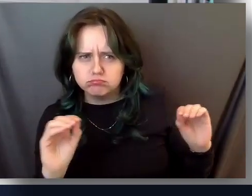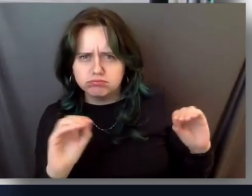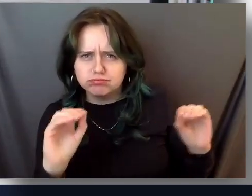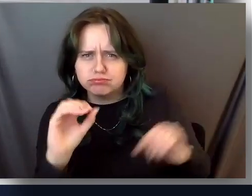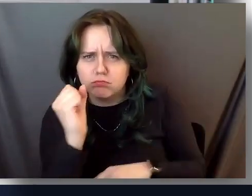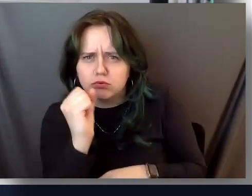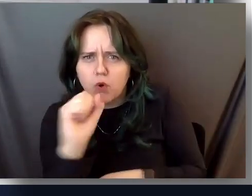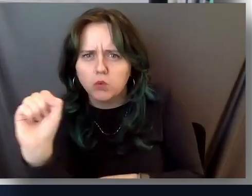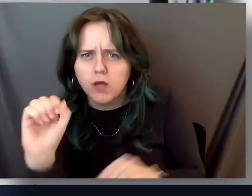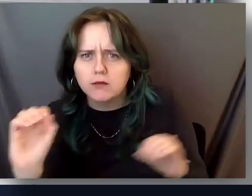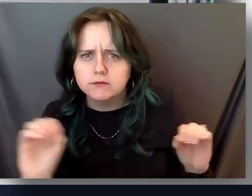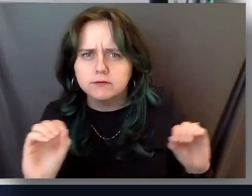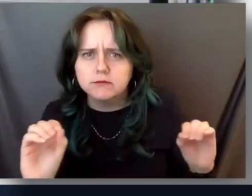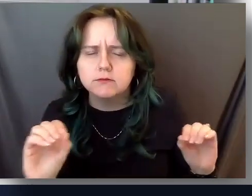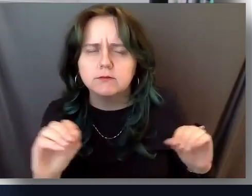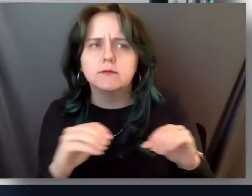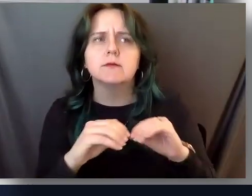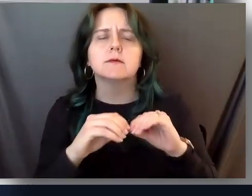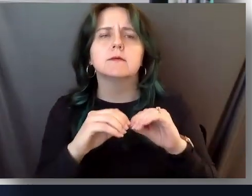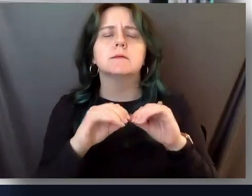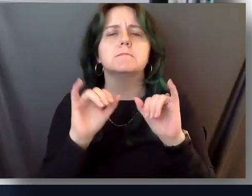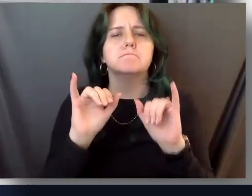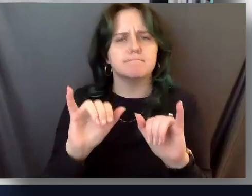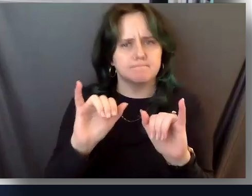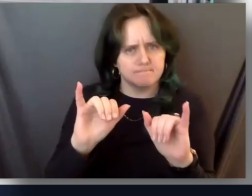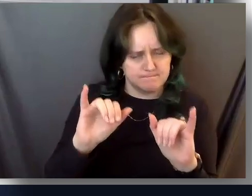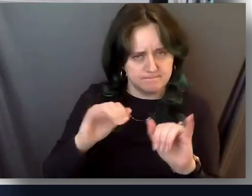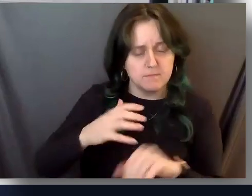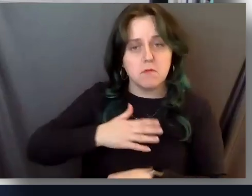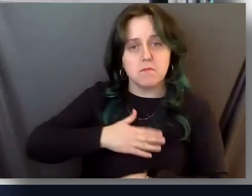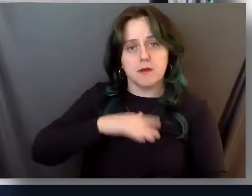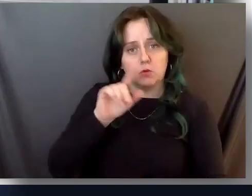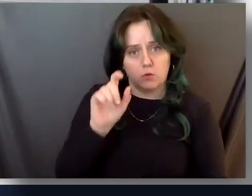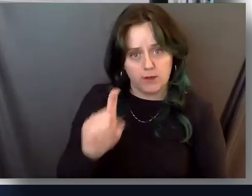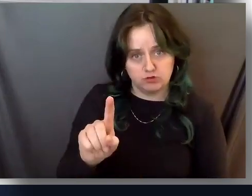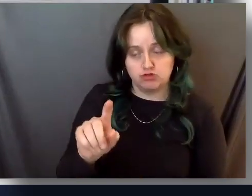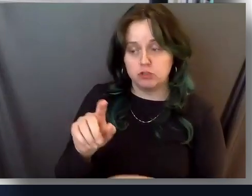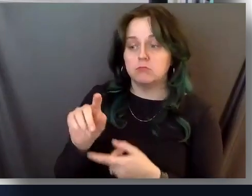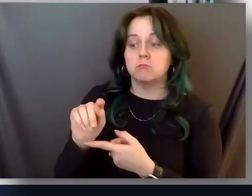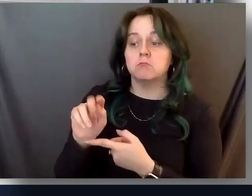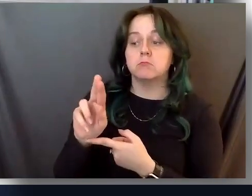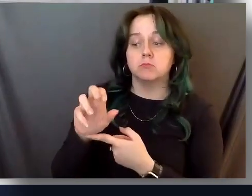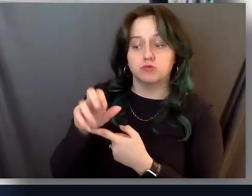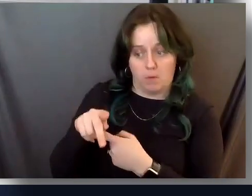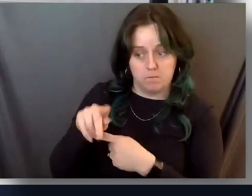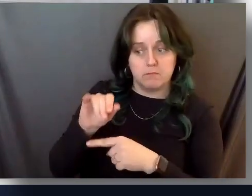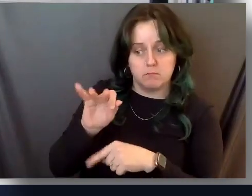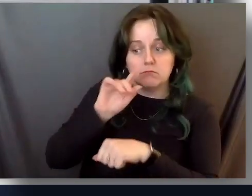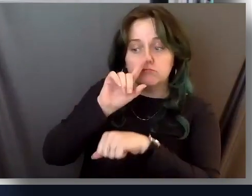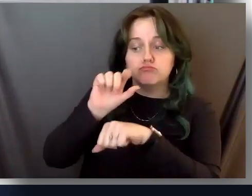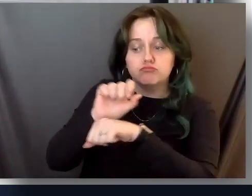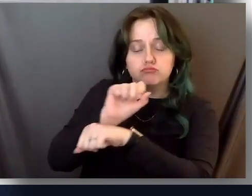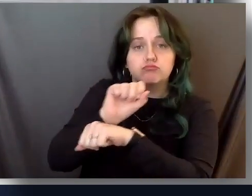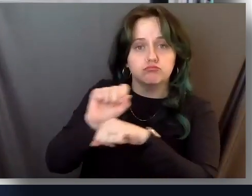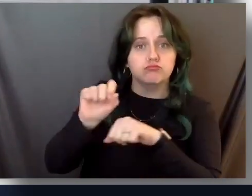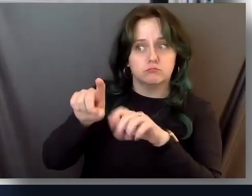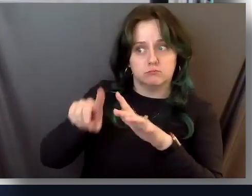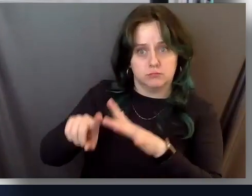all. So a big question mark in my mind is, okay, if Trump really does